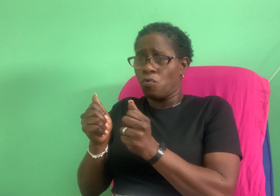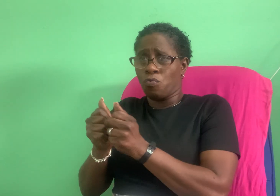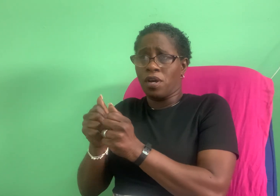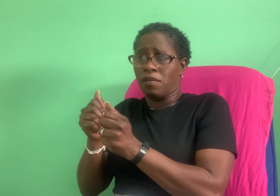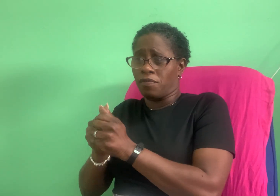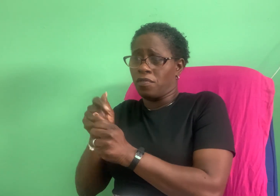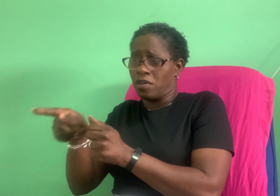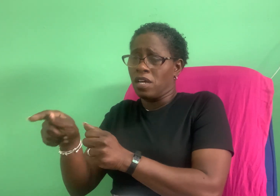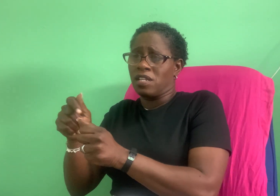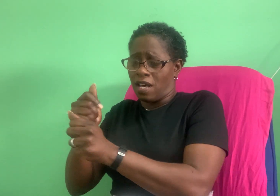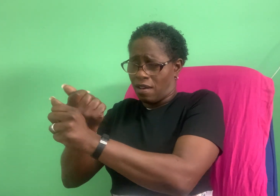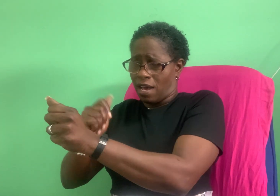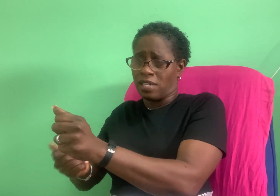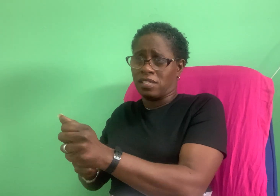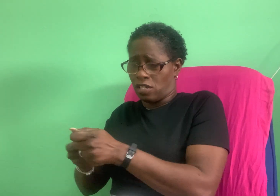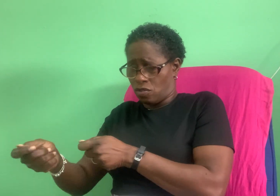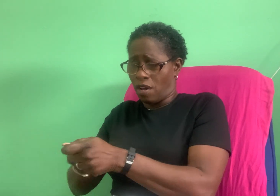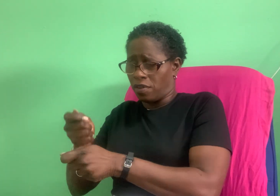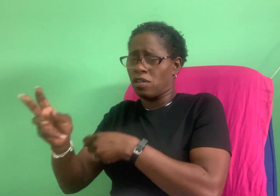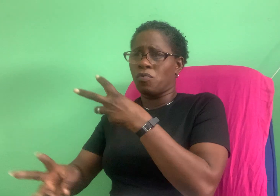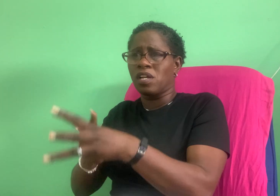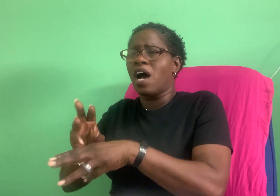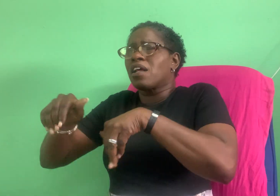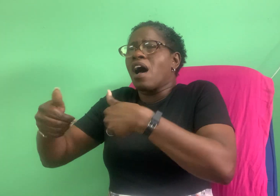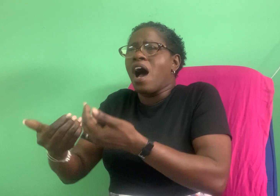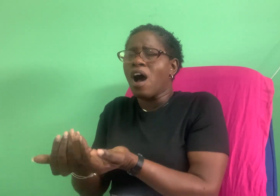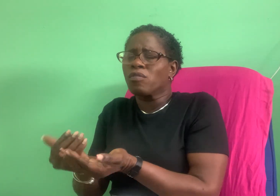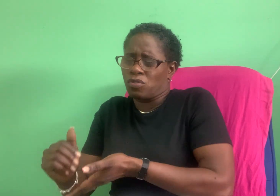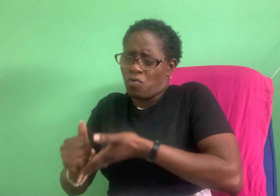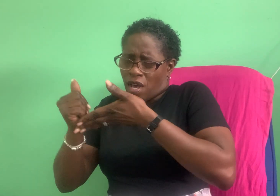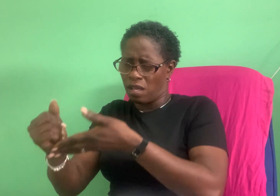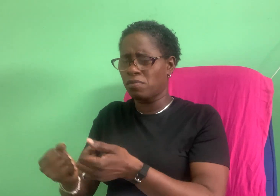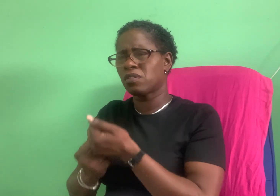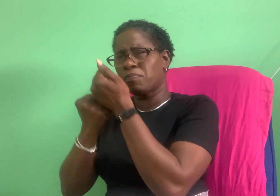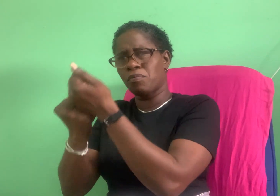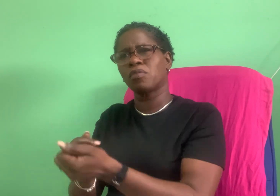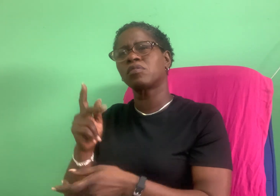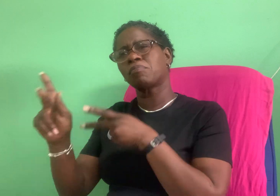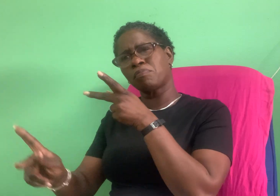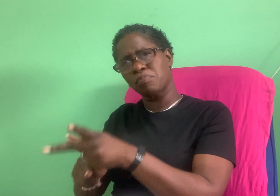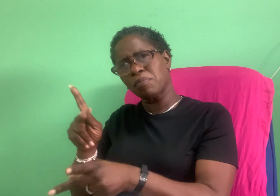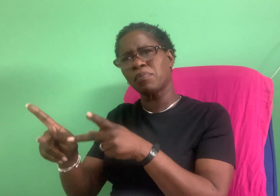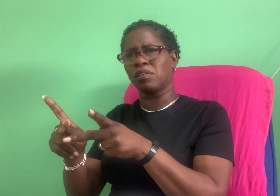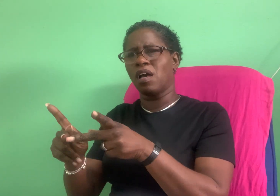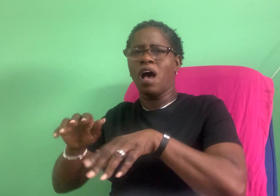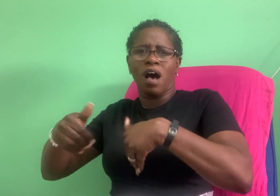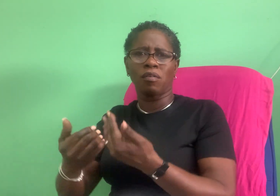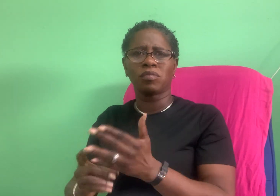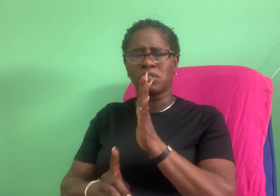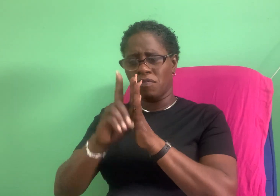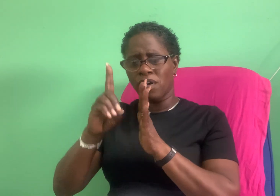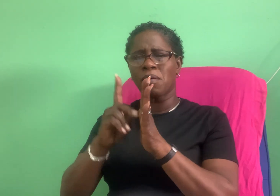great strides to be trauma-informed and trauma-responsive in our service delivery as well as programmatic development. And I